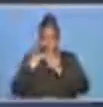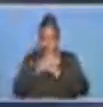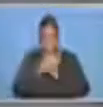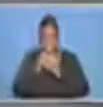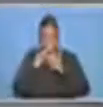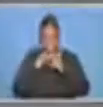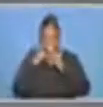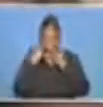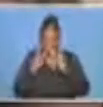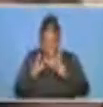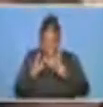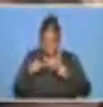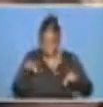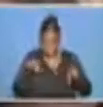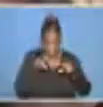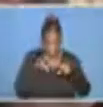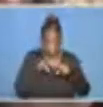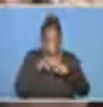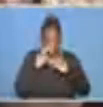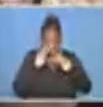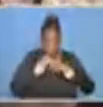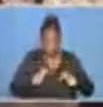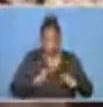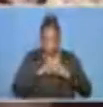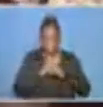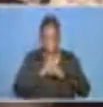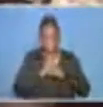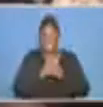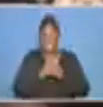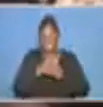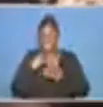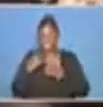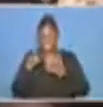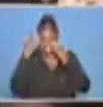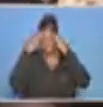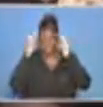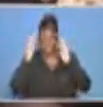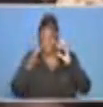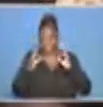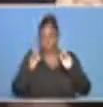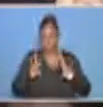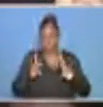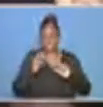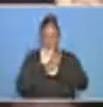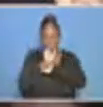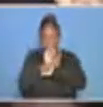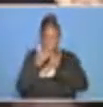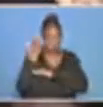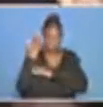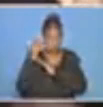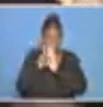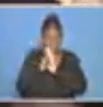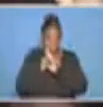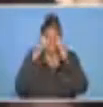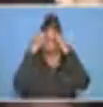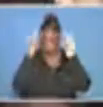arrival confirmed the same. I can say that the individual is currently on bail for murder